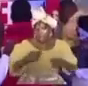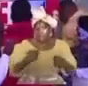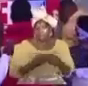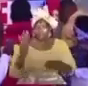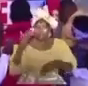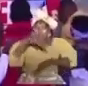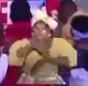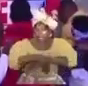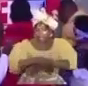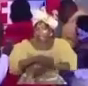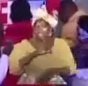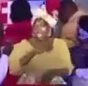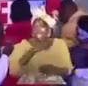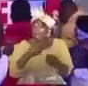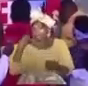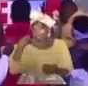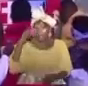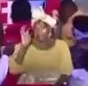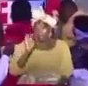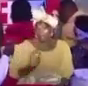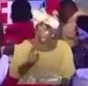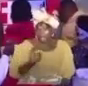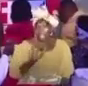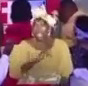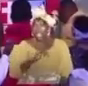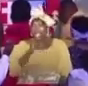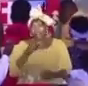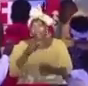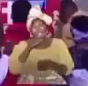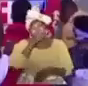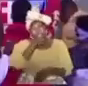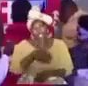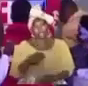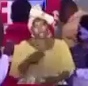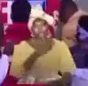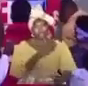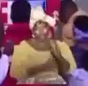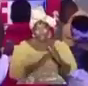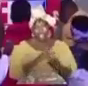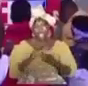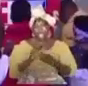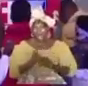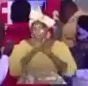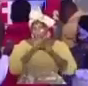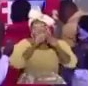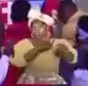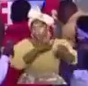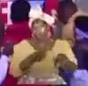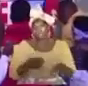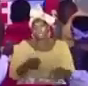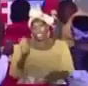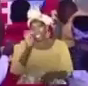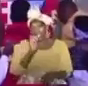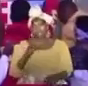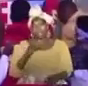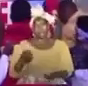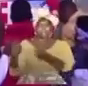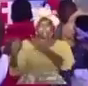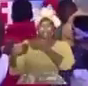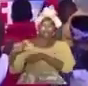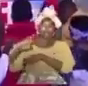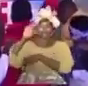tonight and forever, I am a child of God. I go forward ever and backward